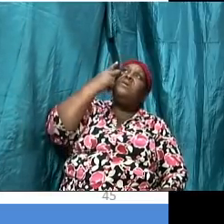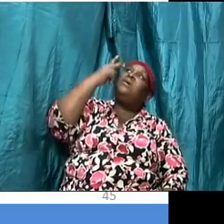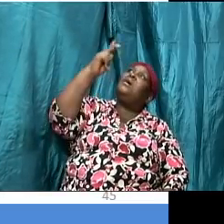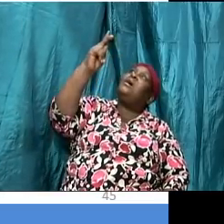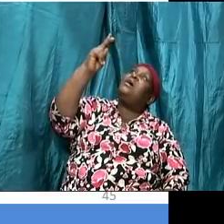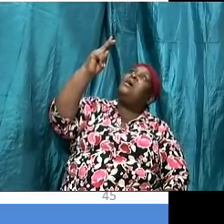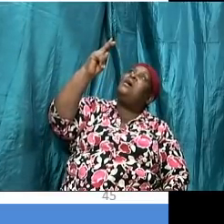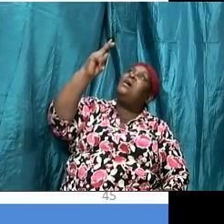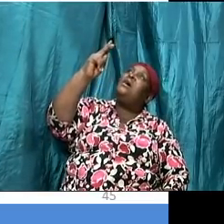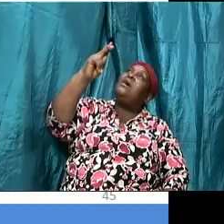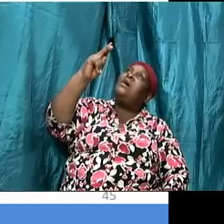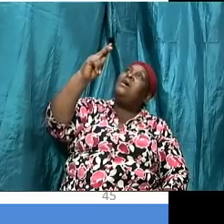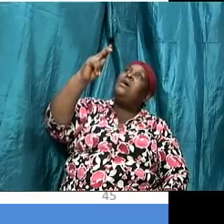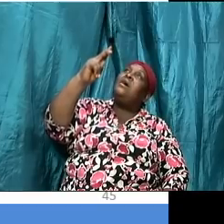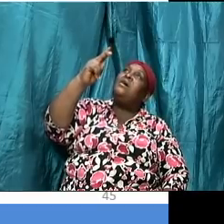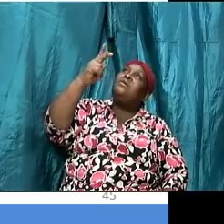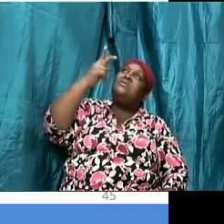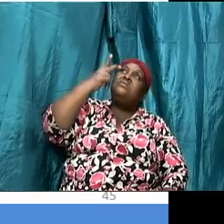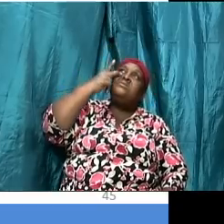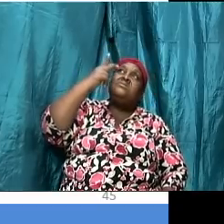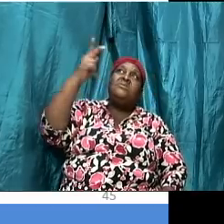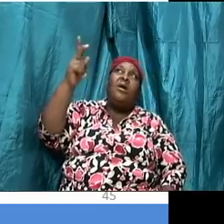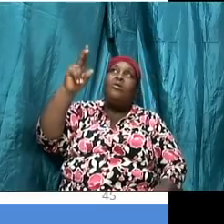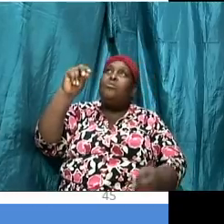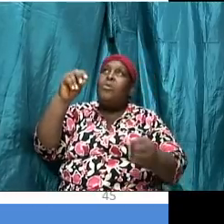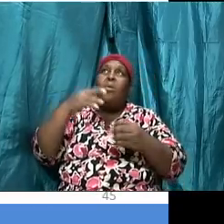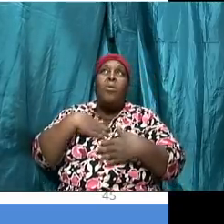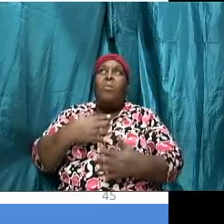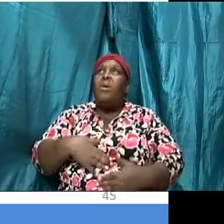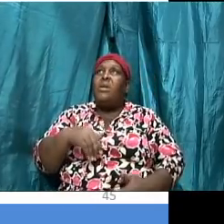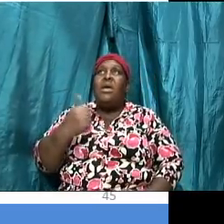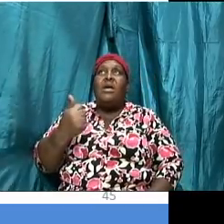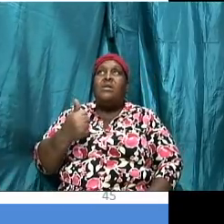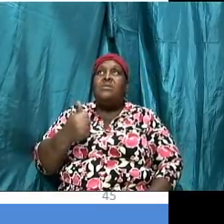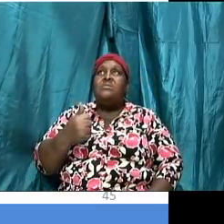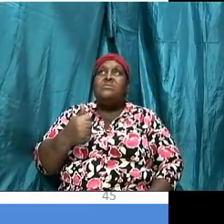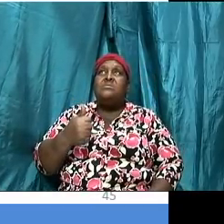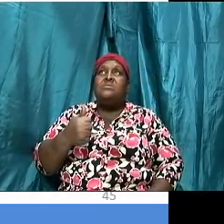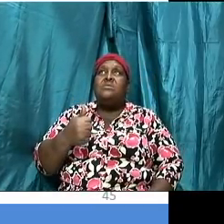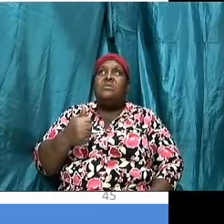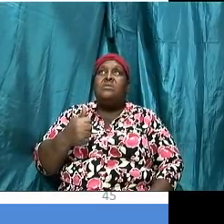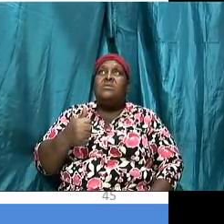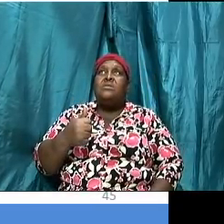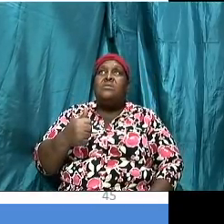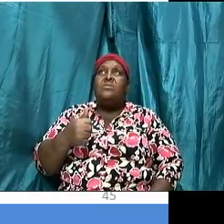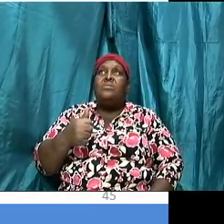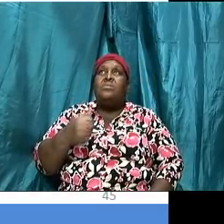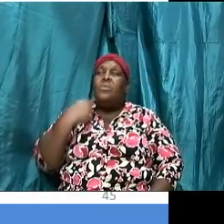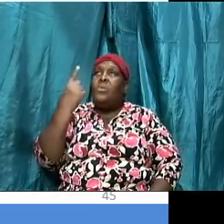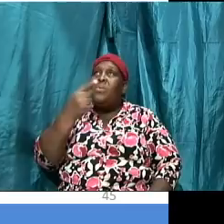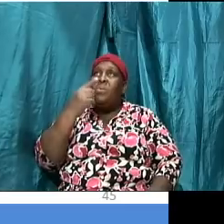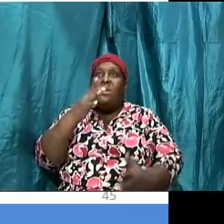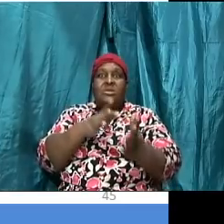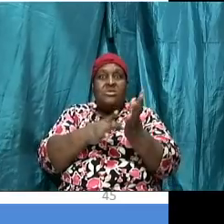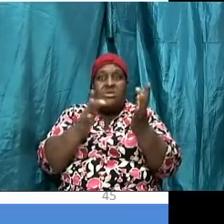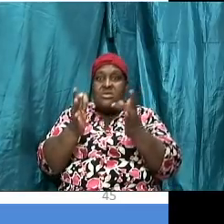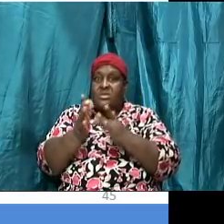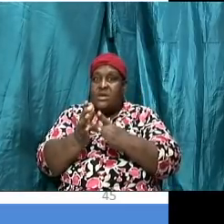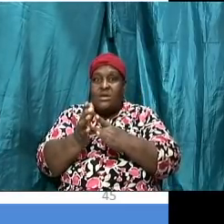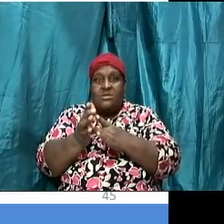else save Jesus only." Let me leave this with you today. People who need to understand what you're a part